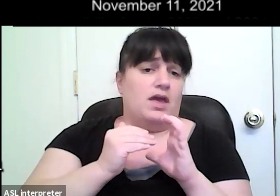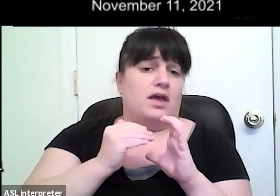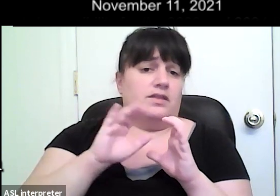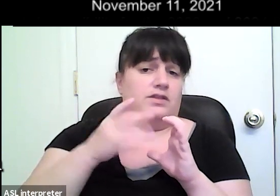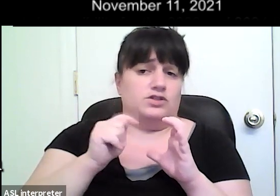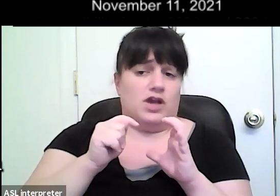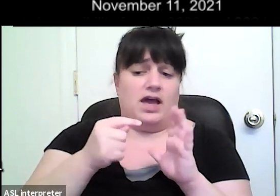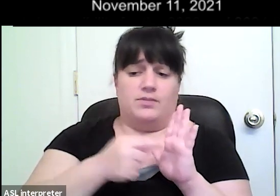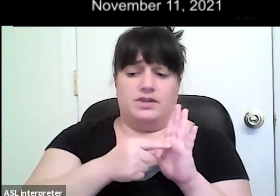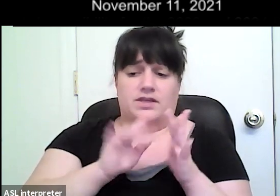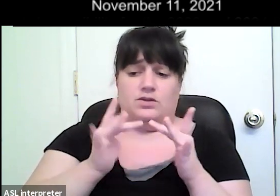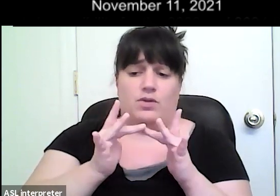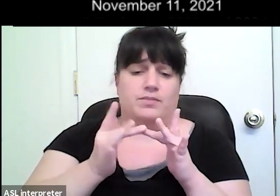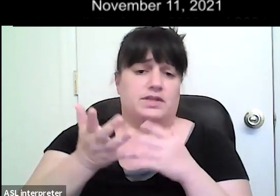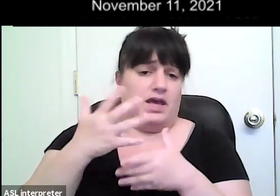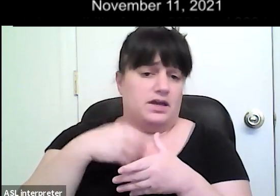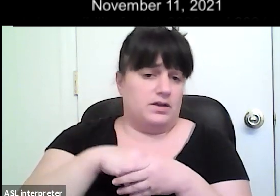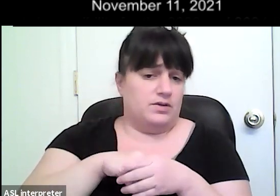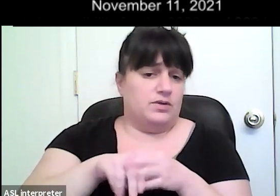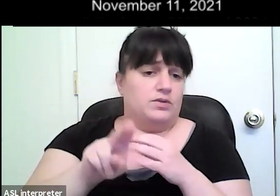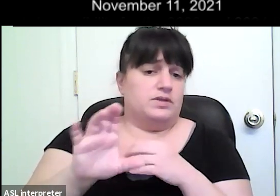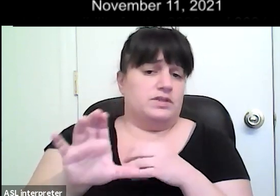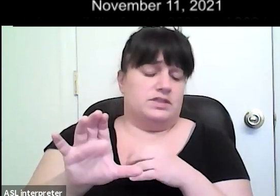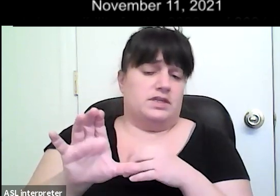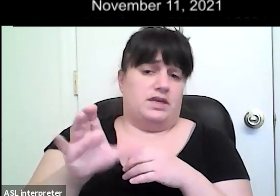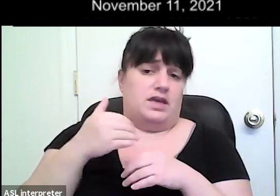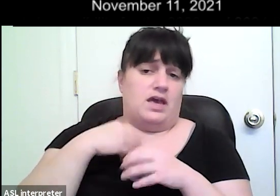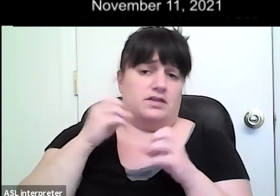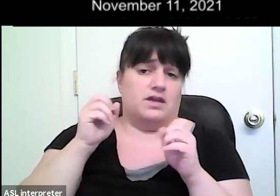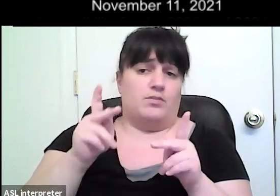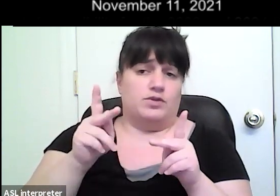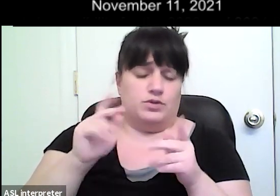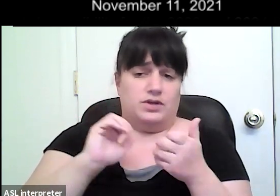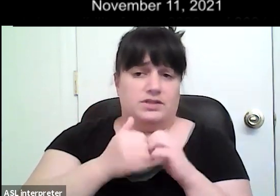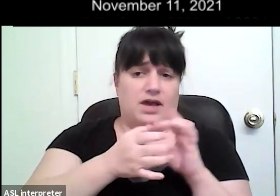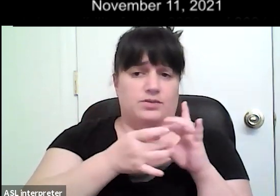like our website within UC, and it shares opportunities and how to